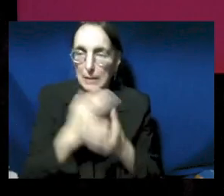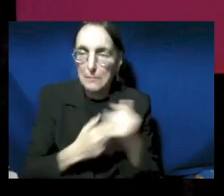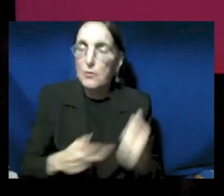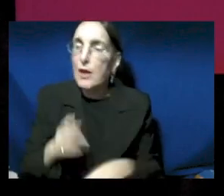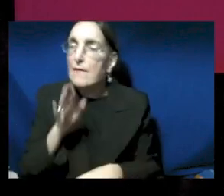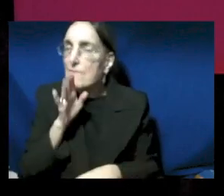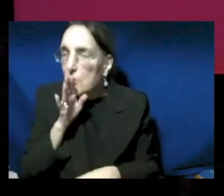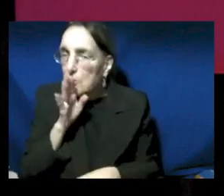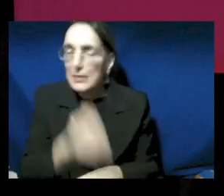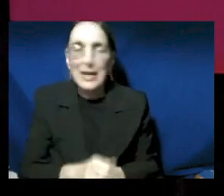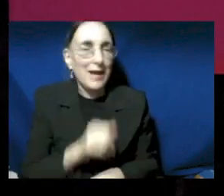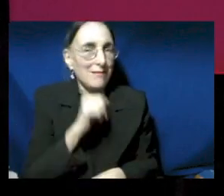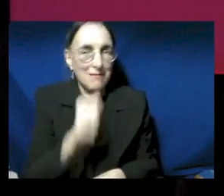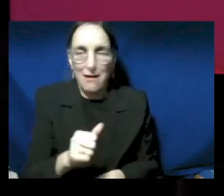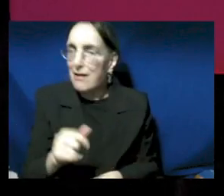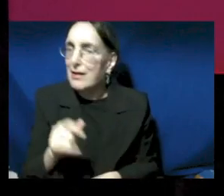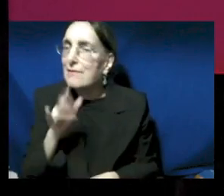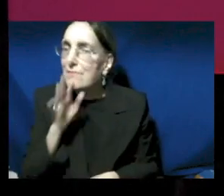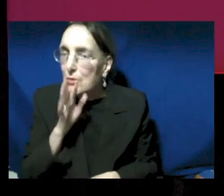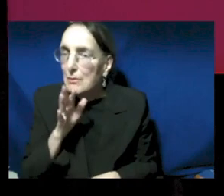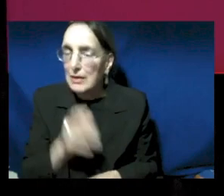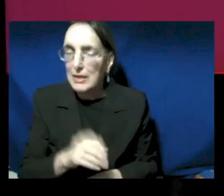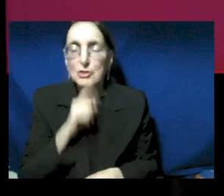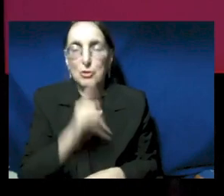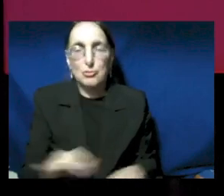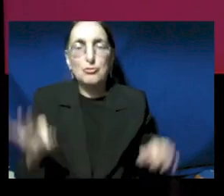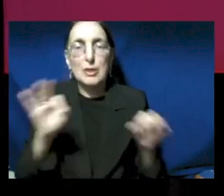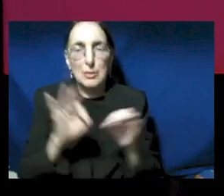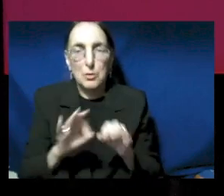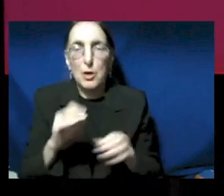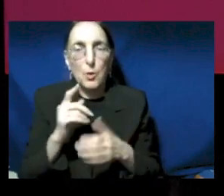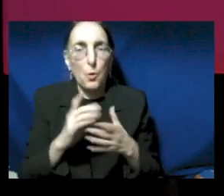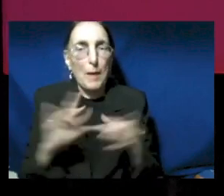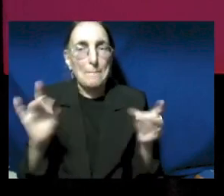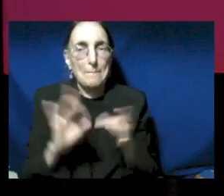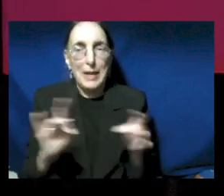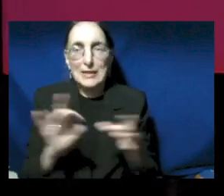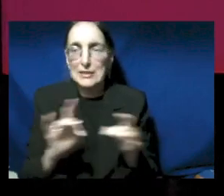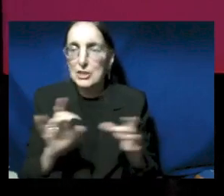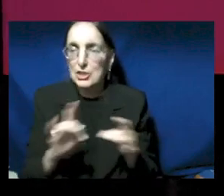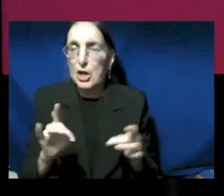around what messages are we giving out verbally? What language are we